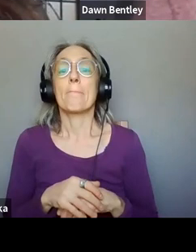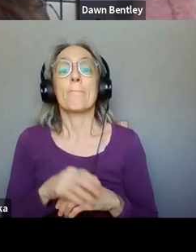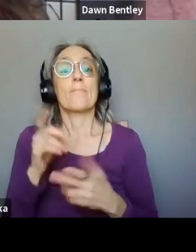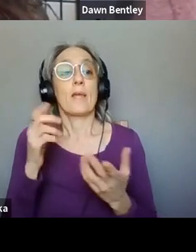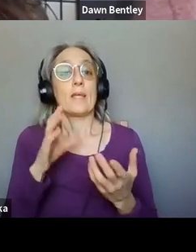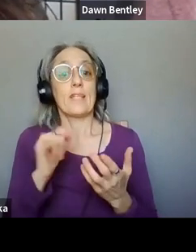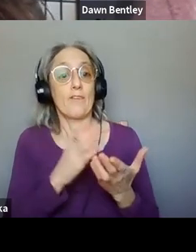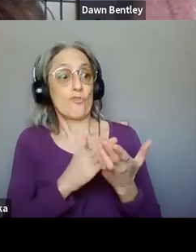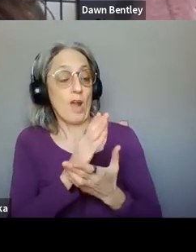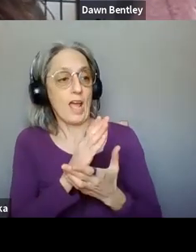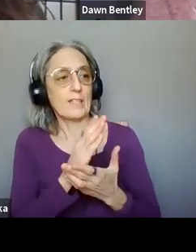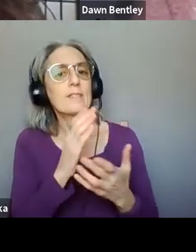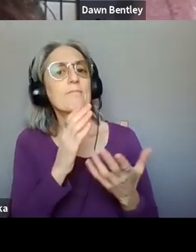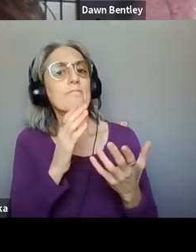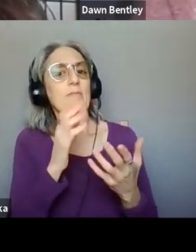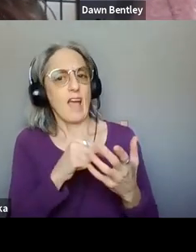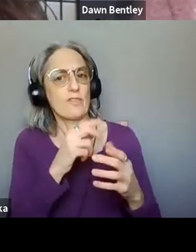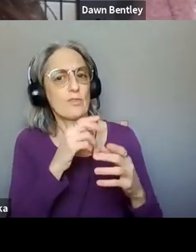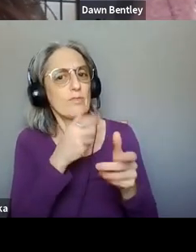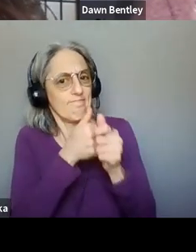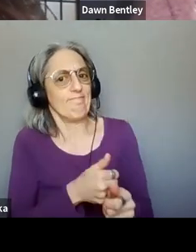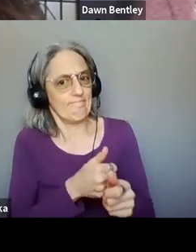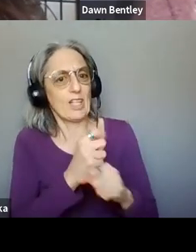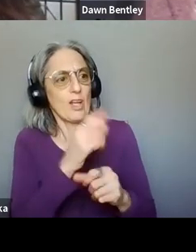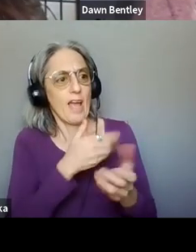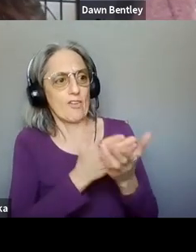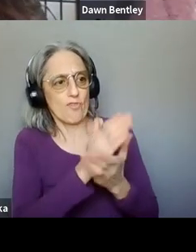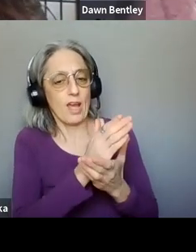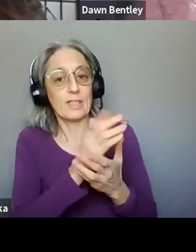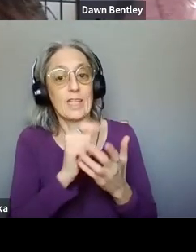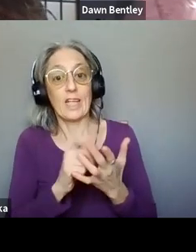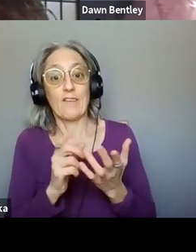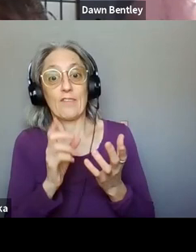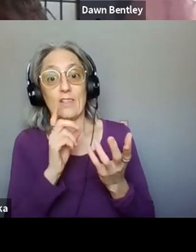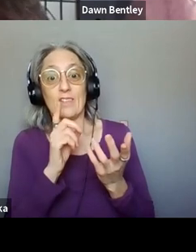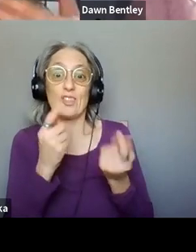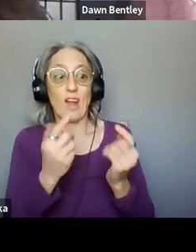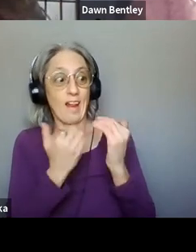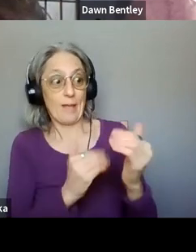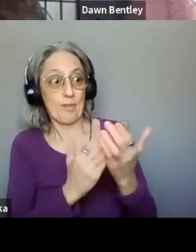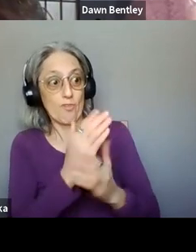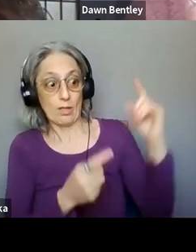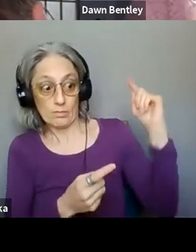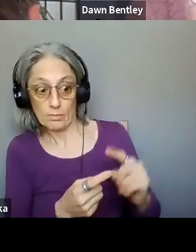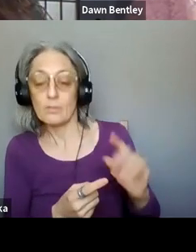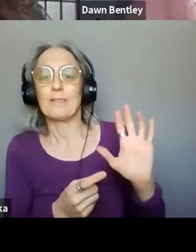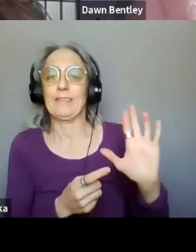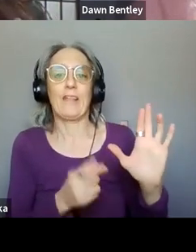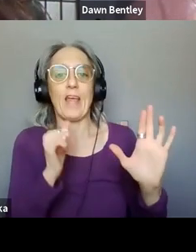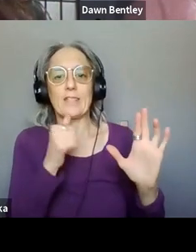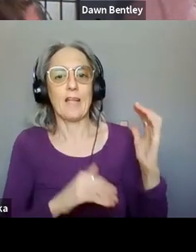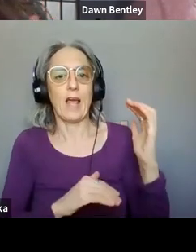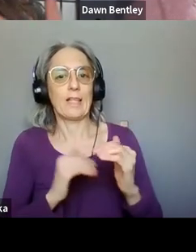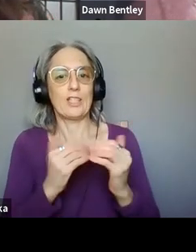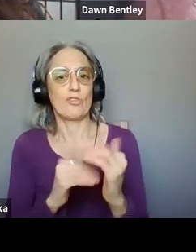ward safe. Anything less than that would not keep the ward safe, essentially, is the standard you're trying to meet when showing that somebody needs a guardianship.